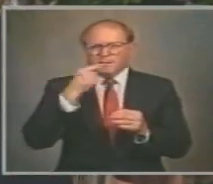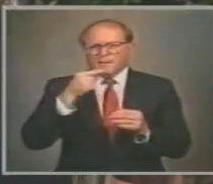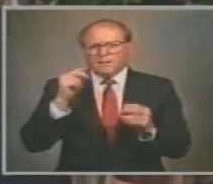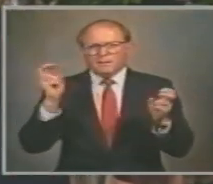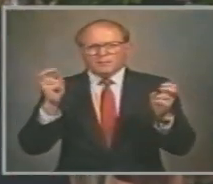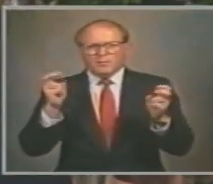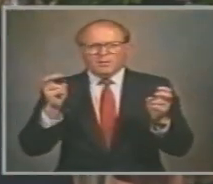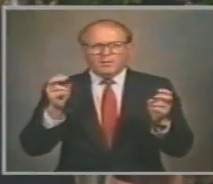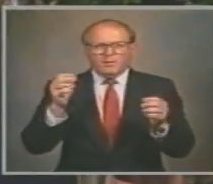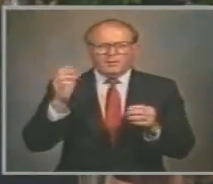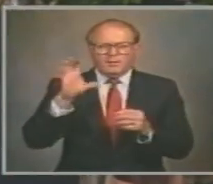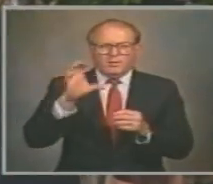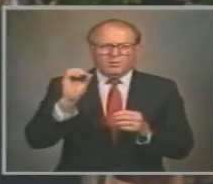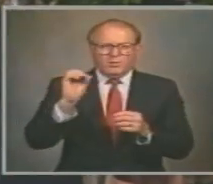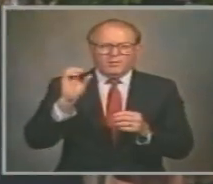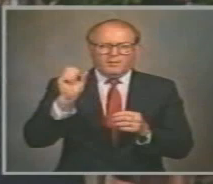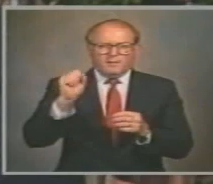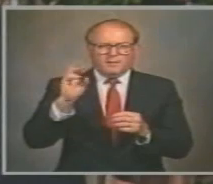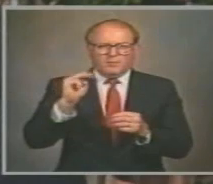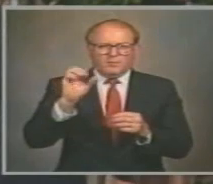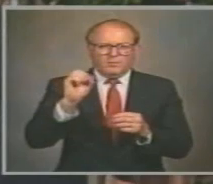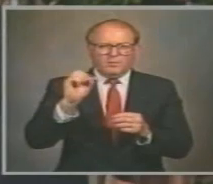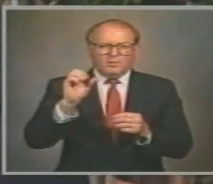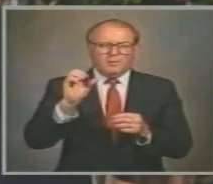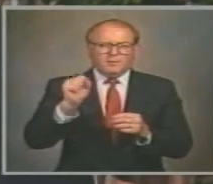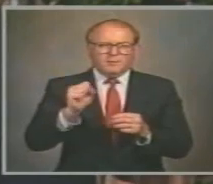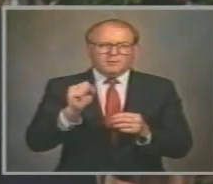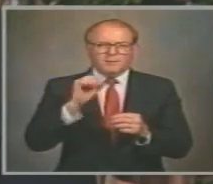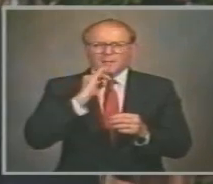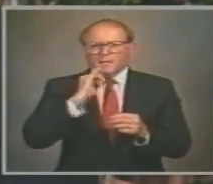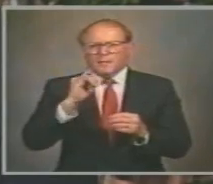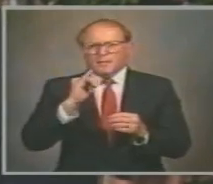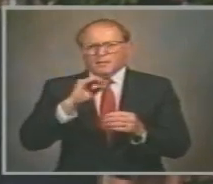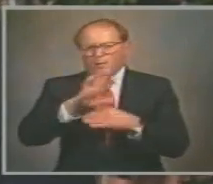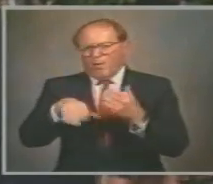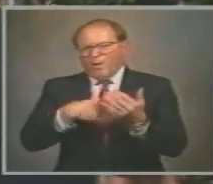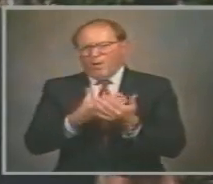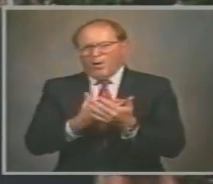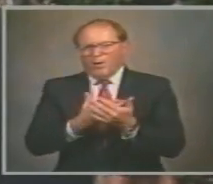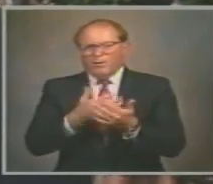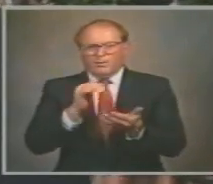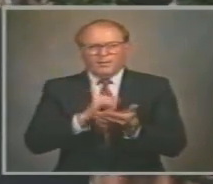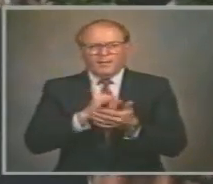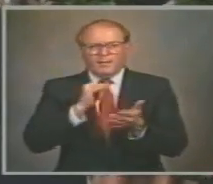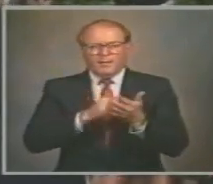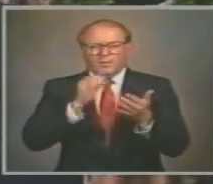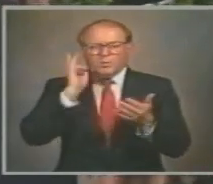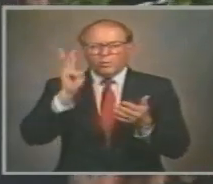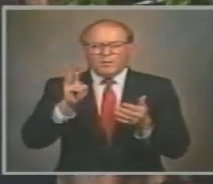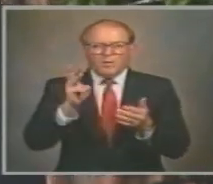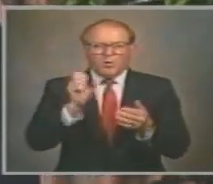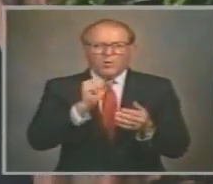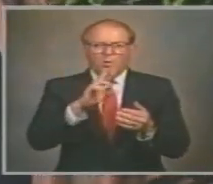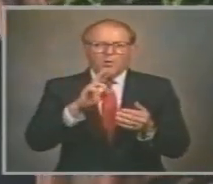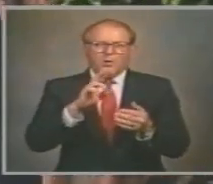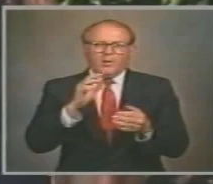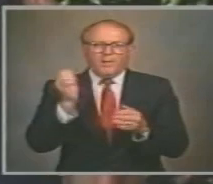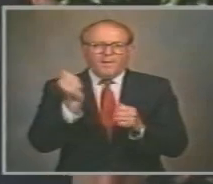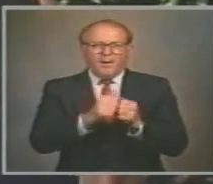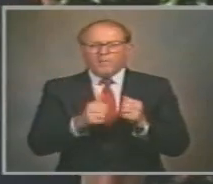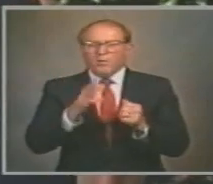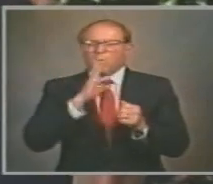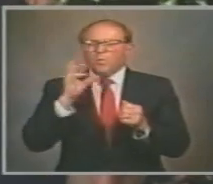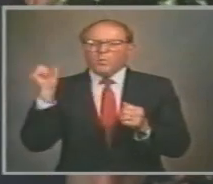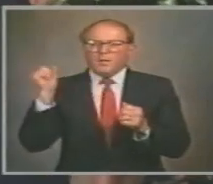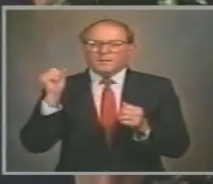"The cosmos is all that is or ever has or ever will be." Well, that also denies